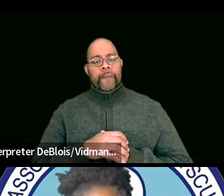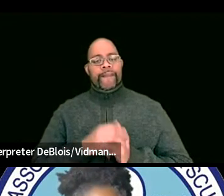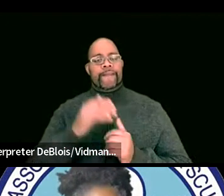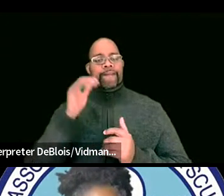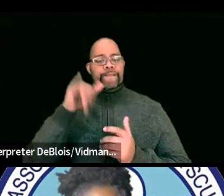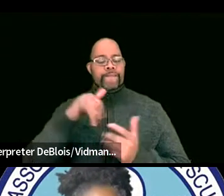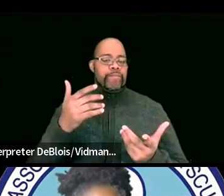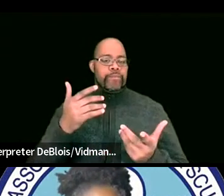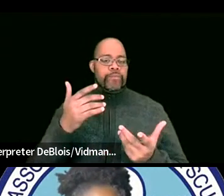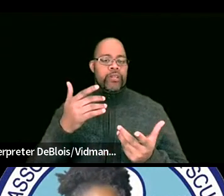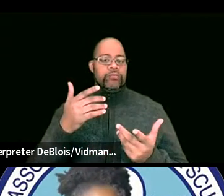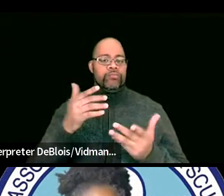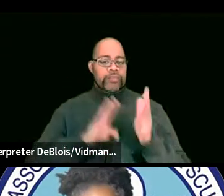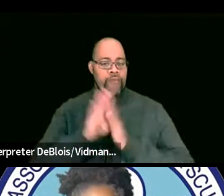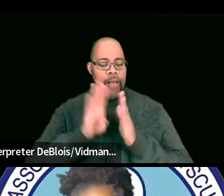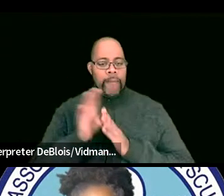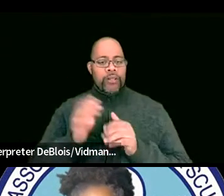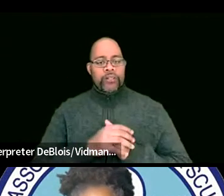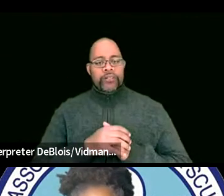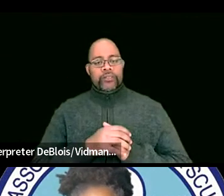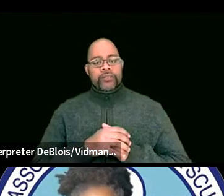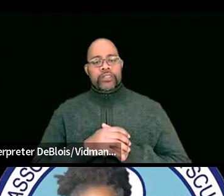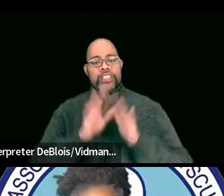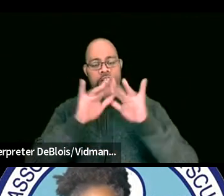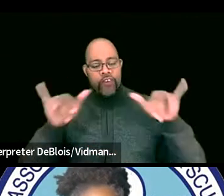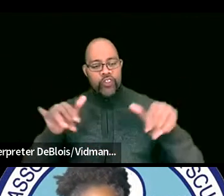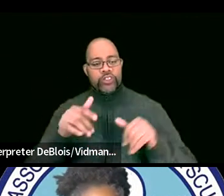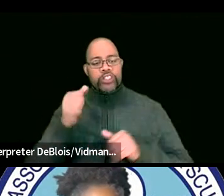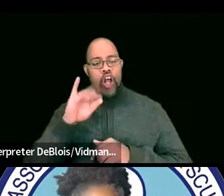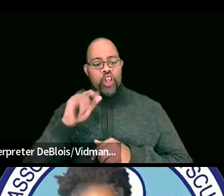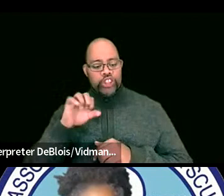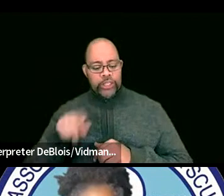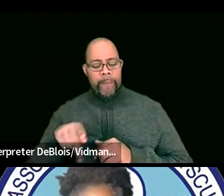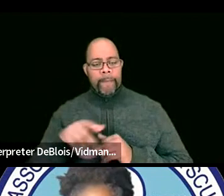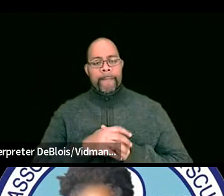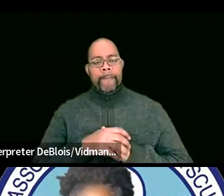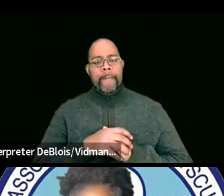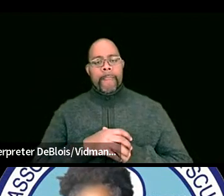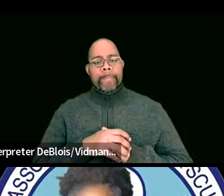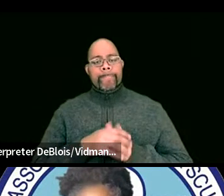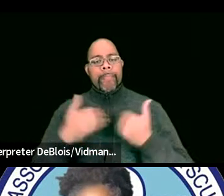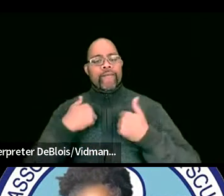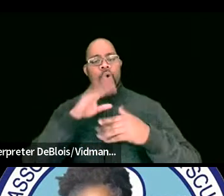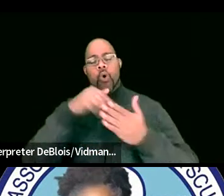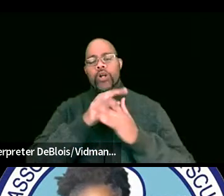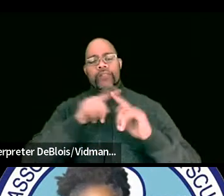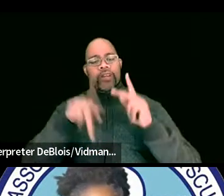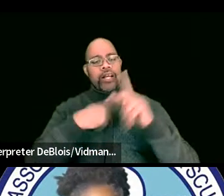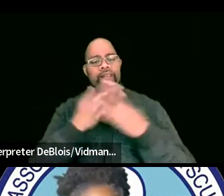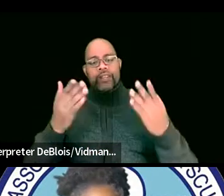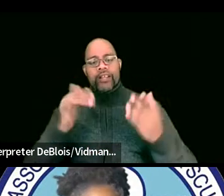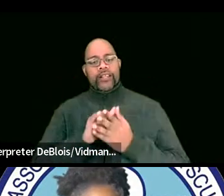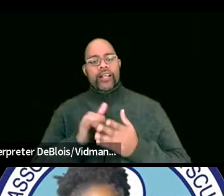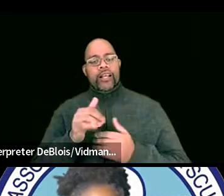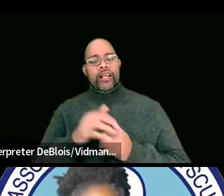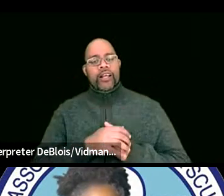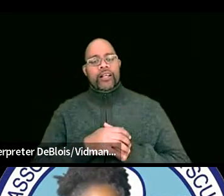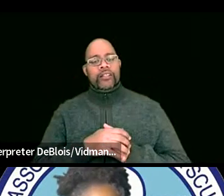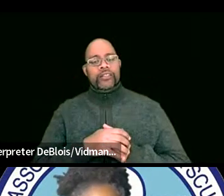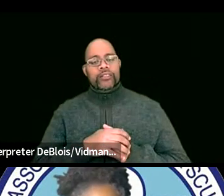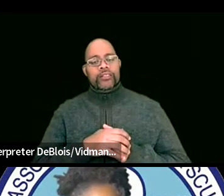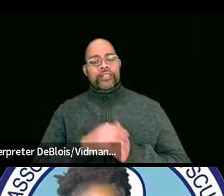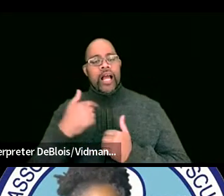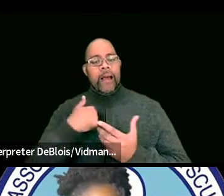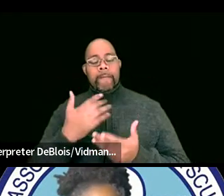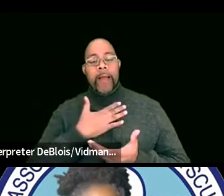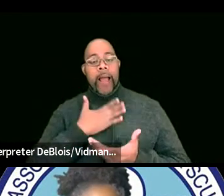is kind of putting together a diversity scholarship. There's all sorts of things out there. I'm